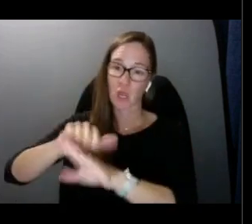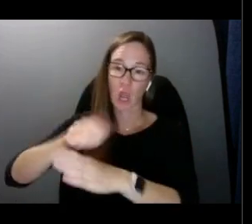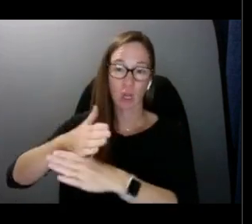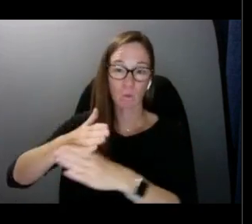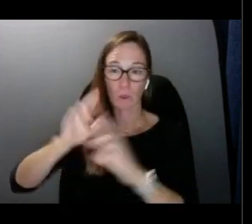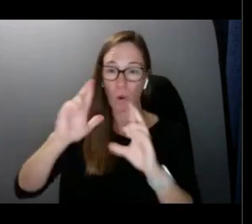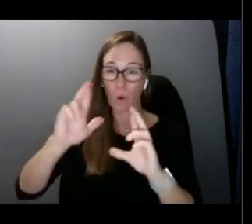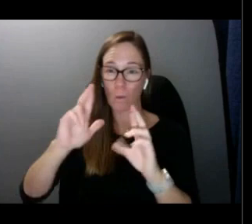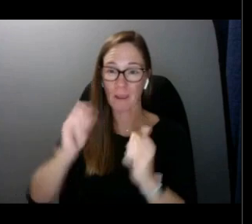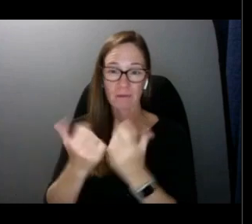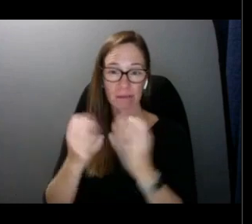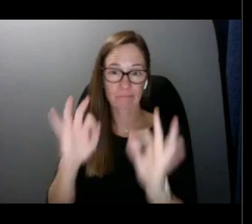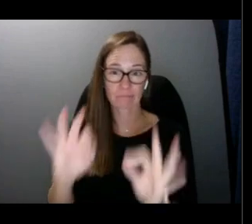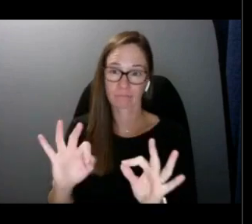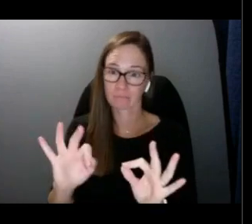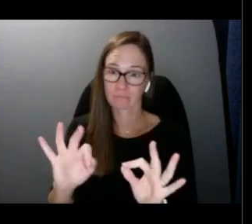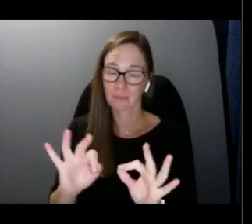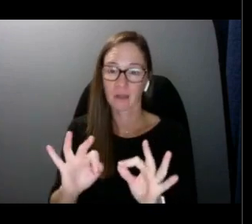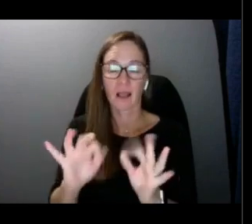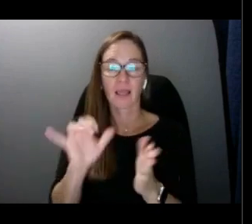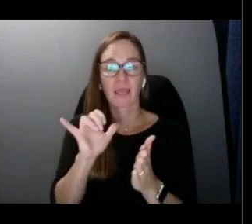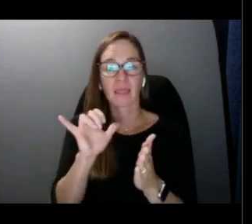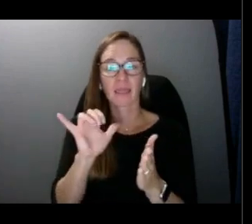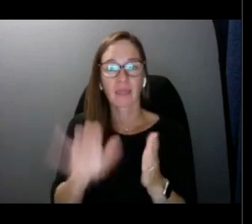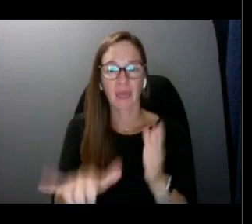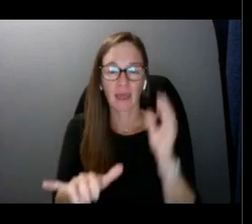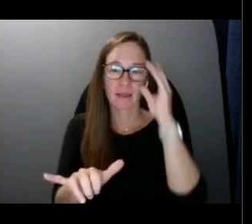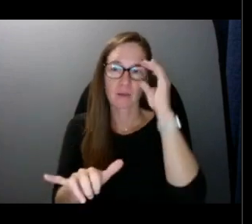that everything goes well, that